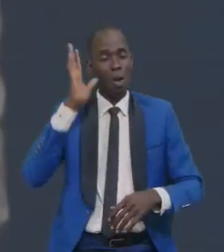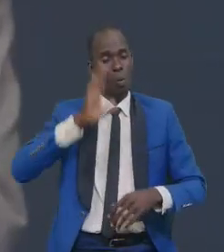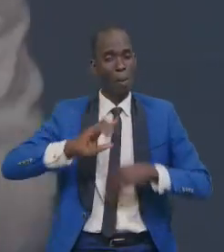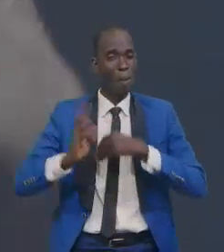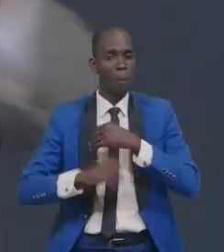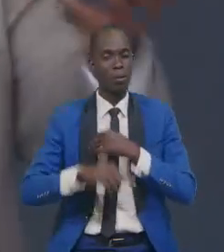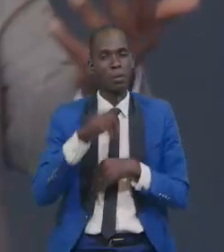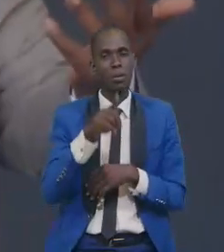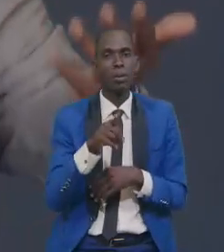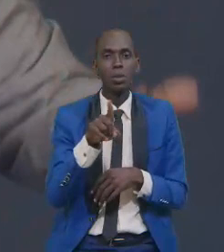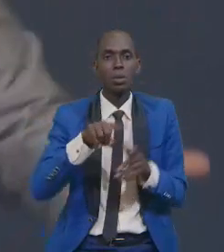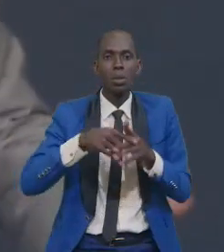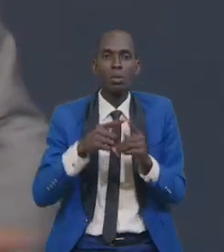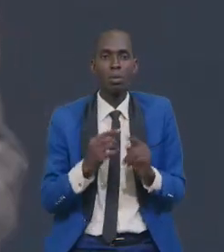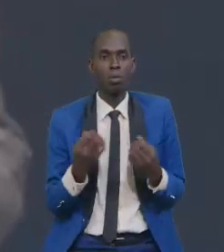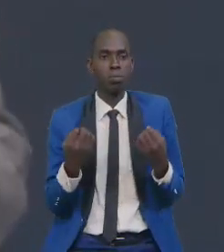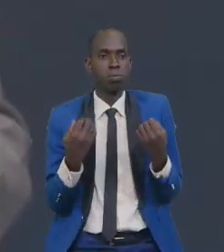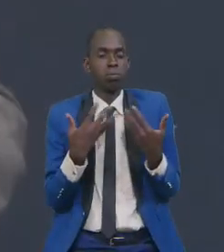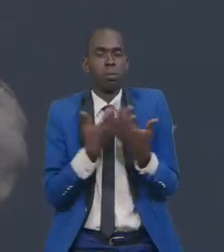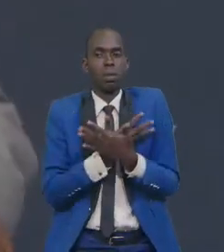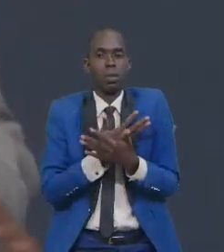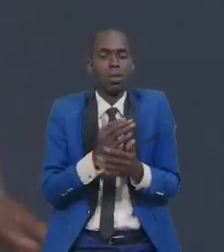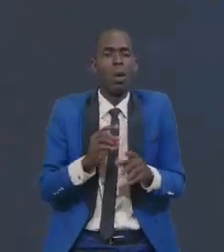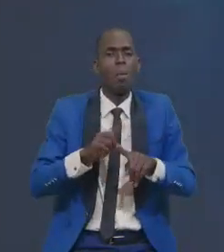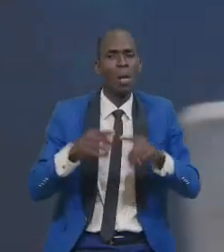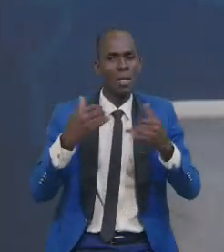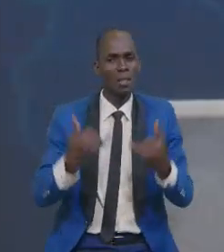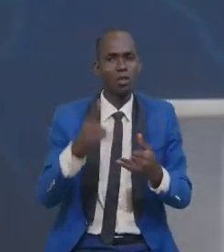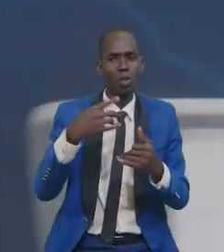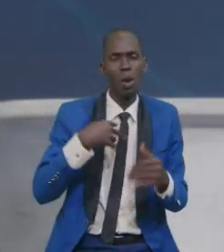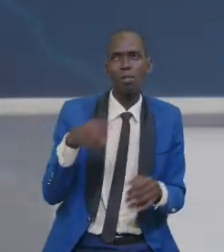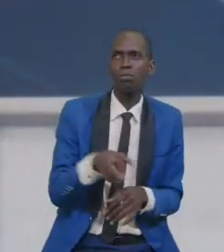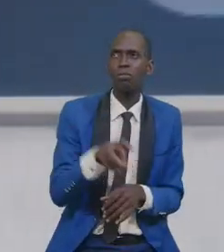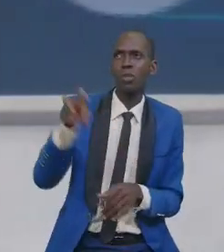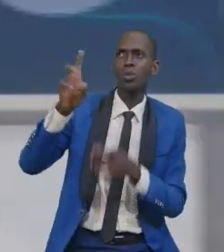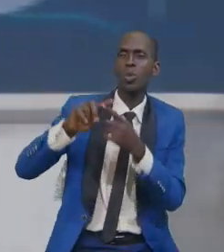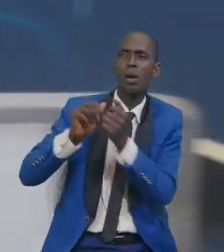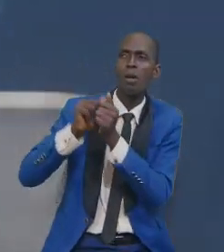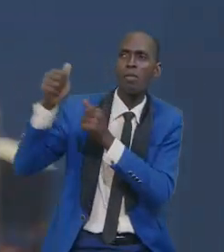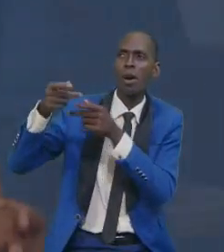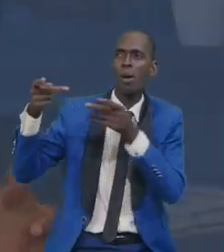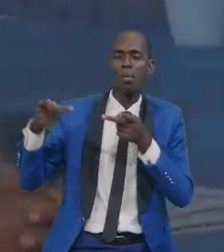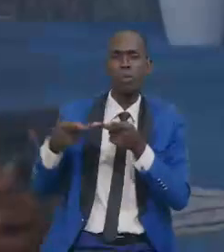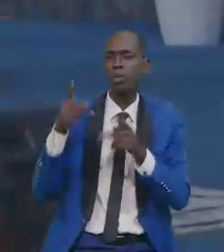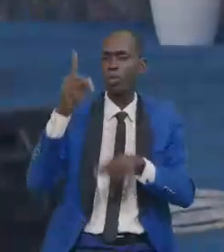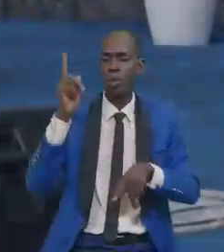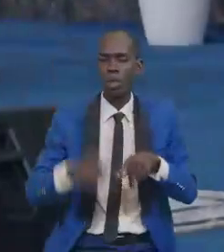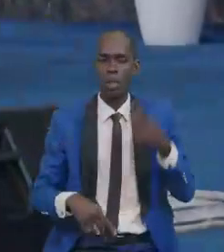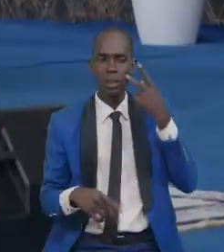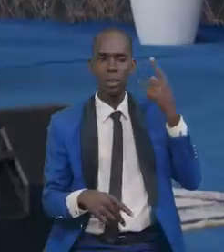relocate, you can't see his angry face anymore. And you cannot see or hear all the words he's trying to